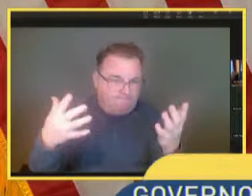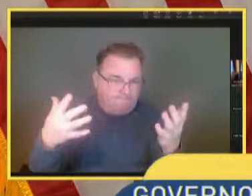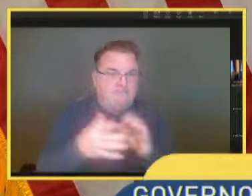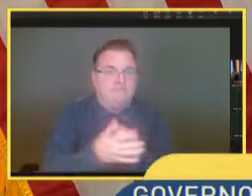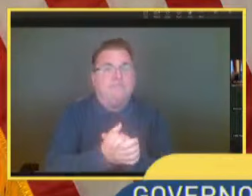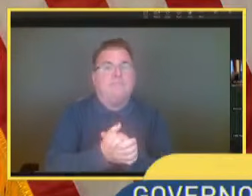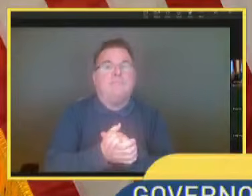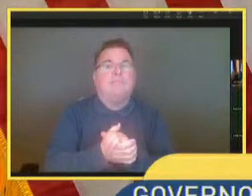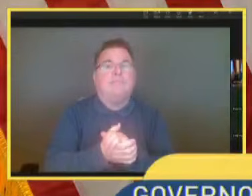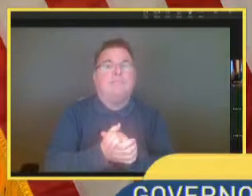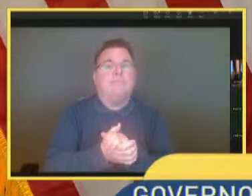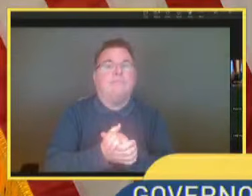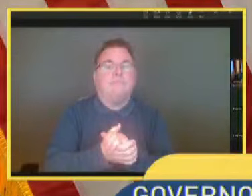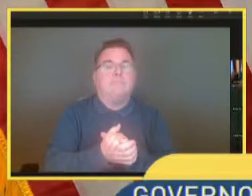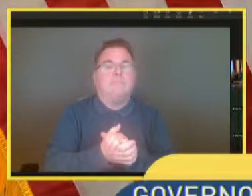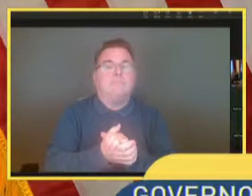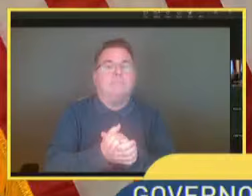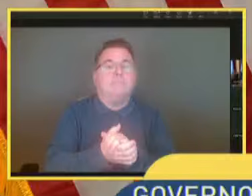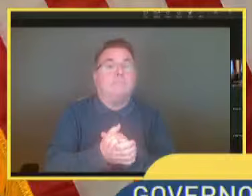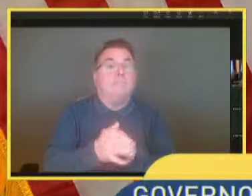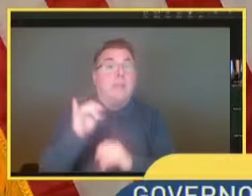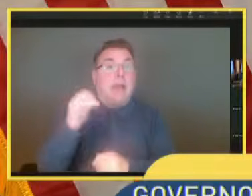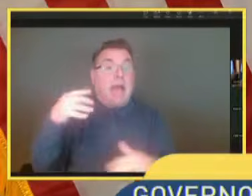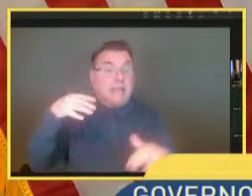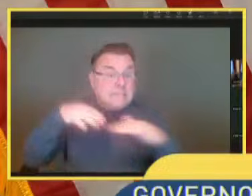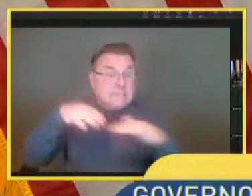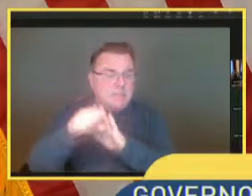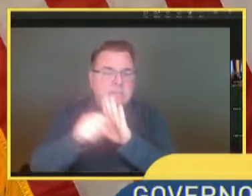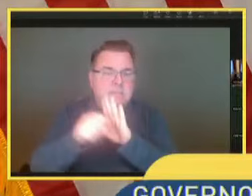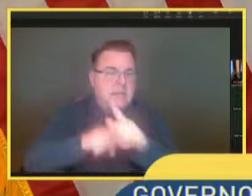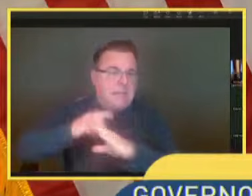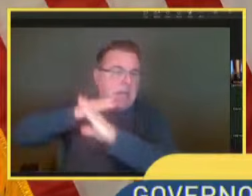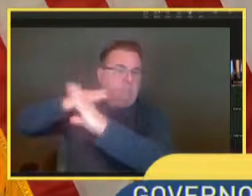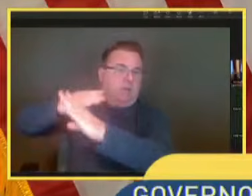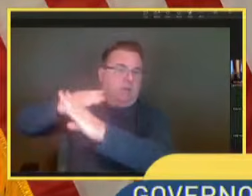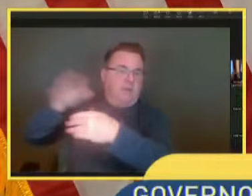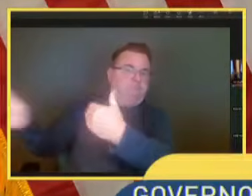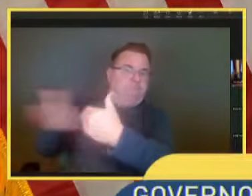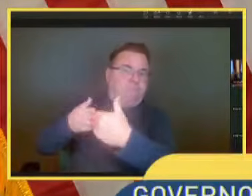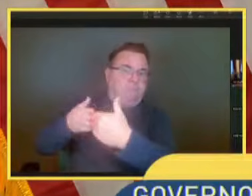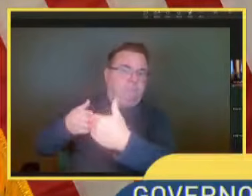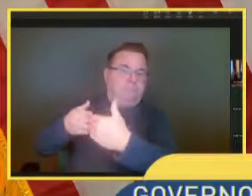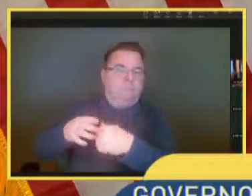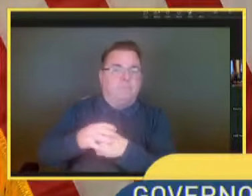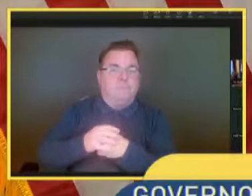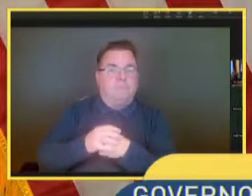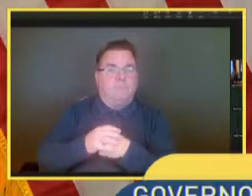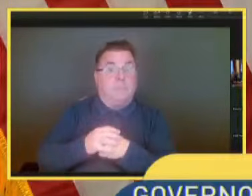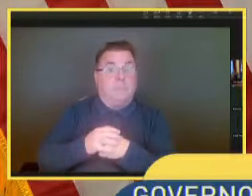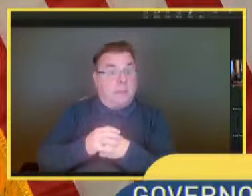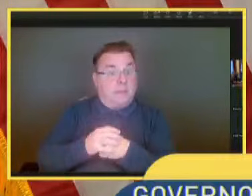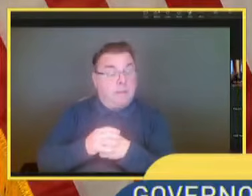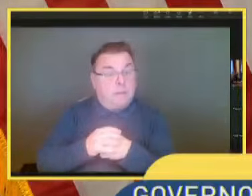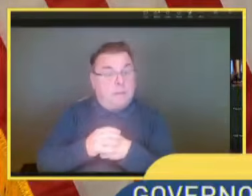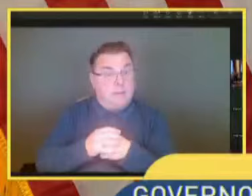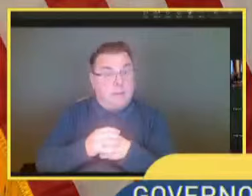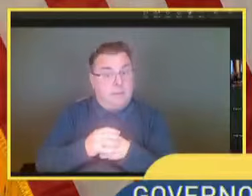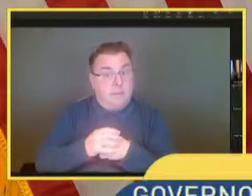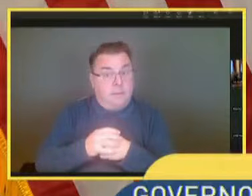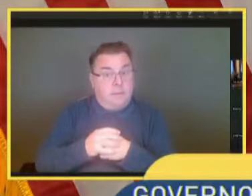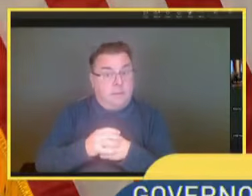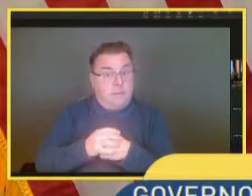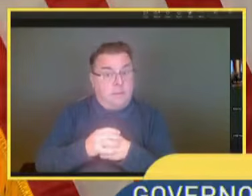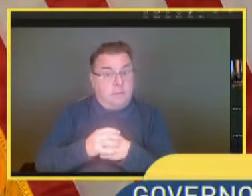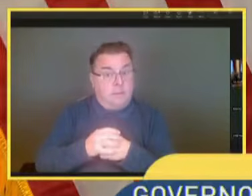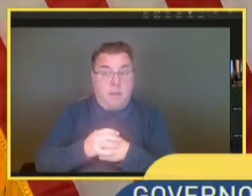while I can't stop ICE from coming into Washington State, I do have certain tools that I have to do the best that I can